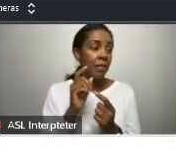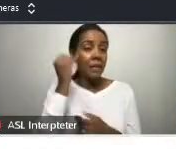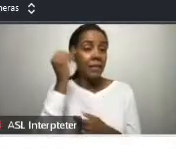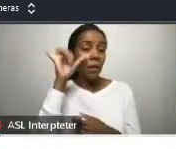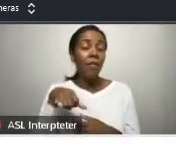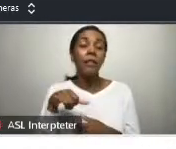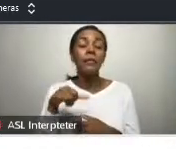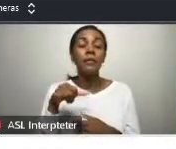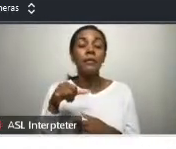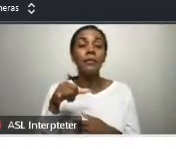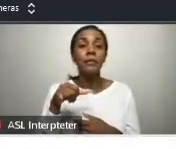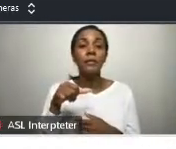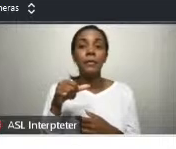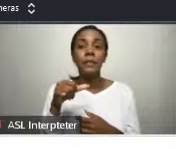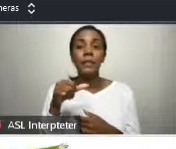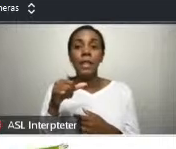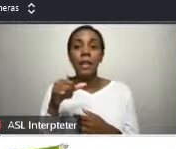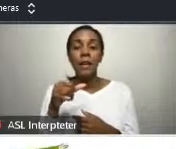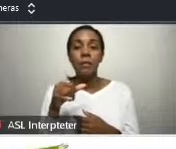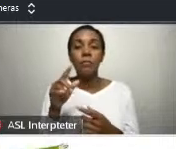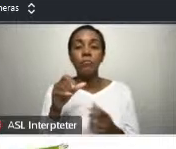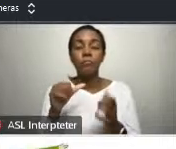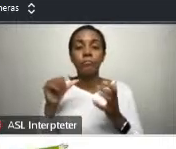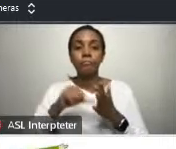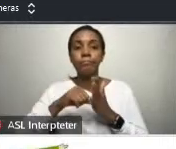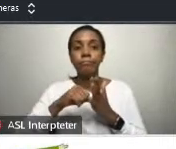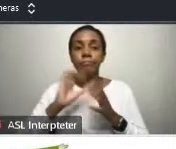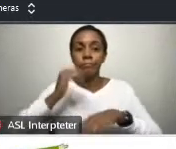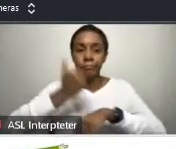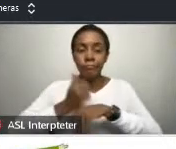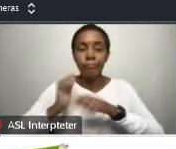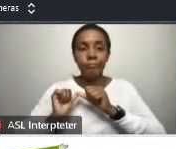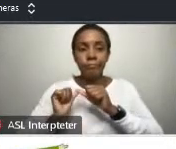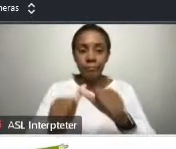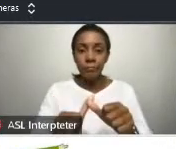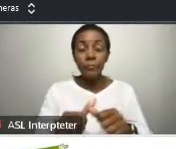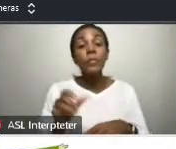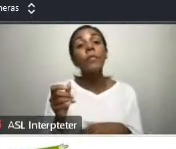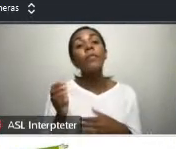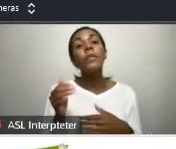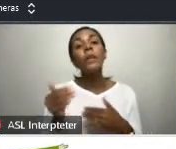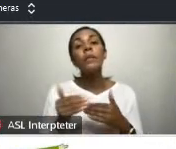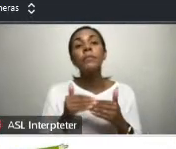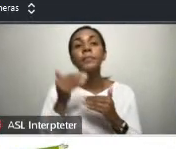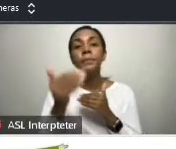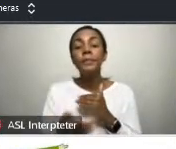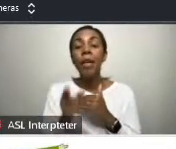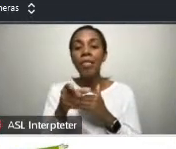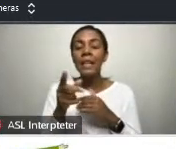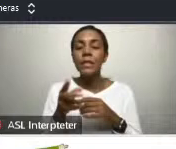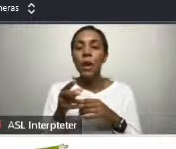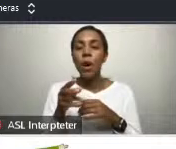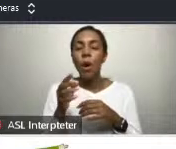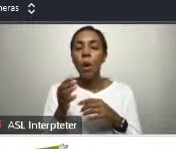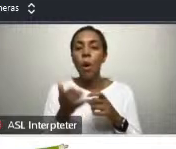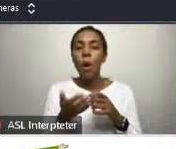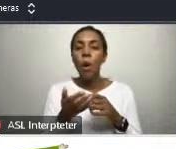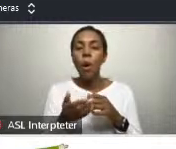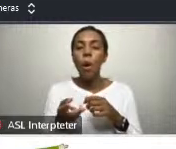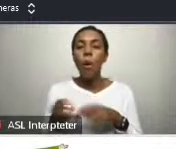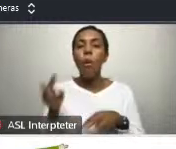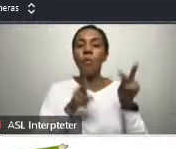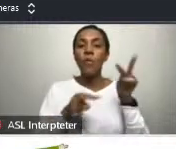permanently. If you'll go to the next slide, this gives just an overview of the CMU3 districts in the